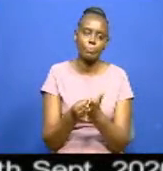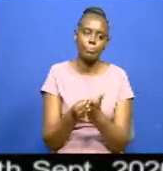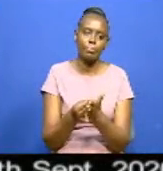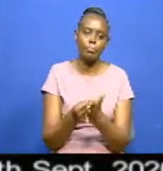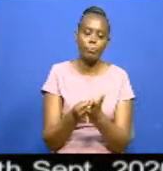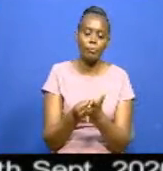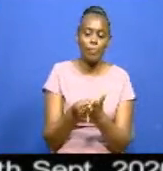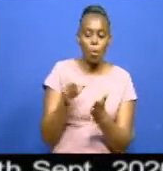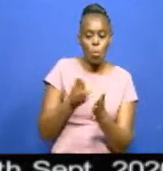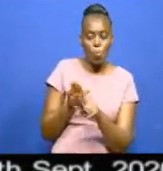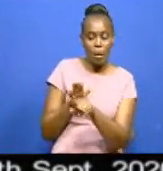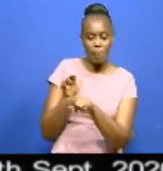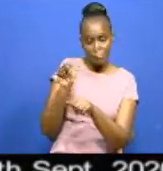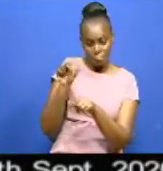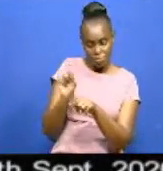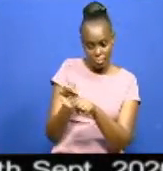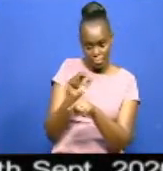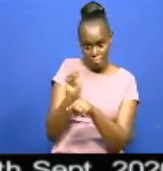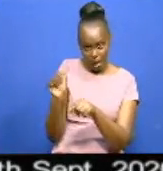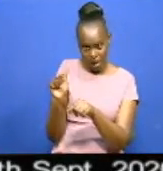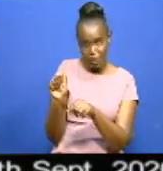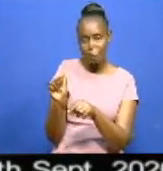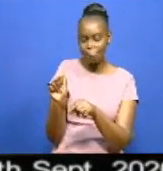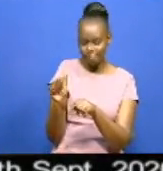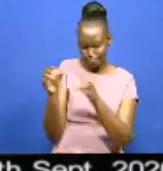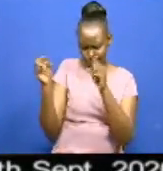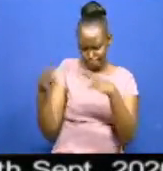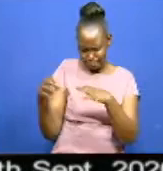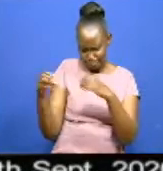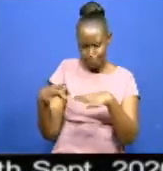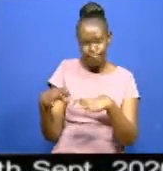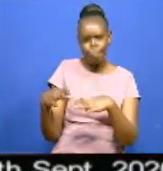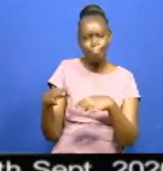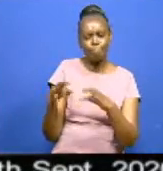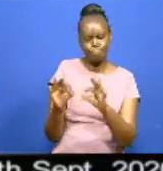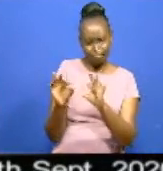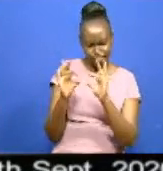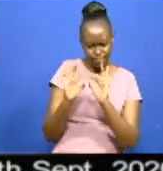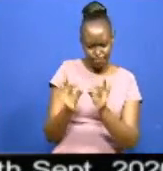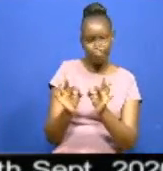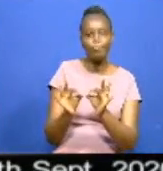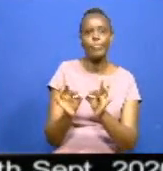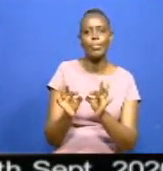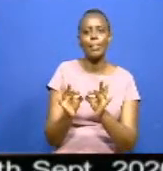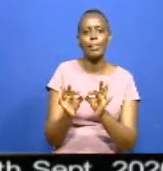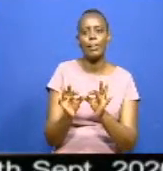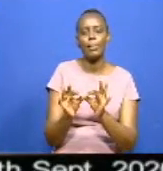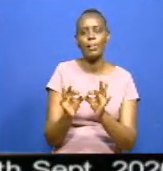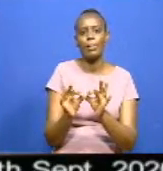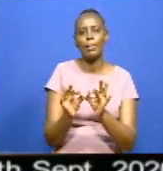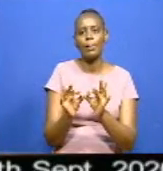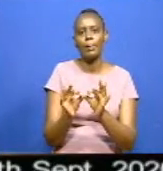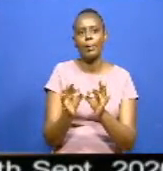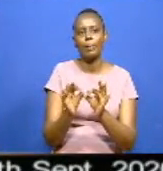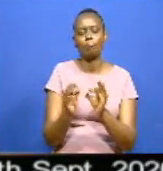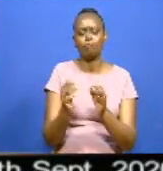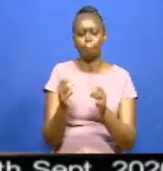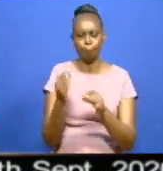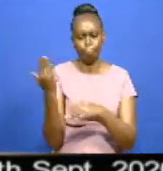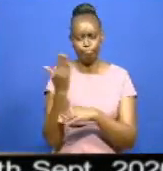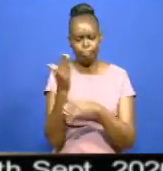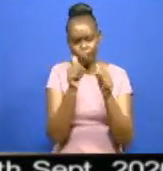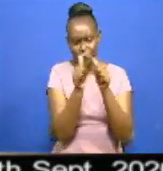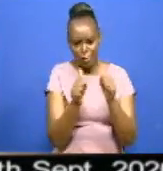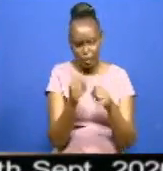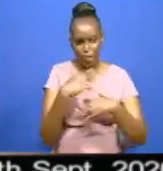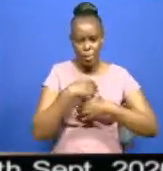Deritu came out very, very clear, very smart, a very eloquent civil servant